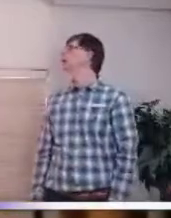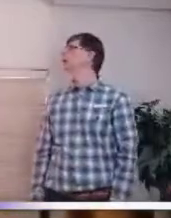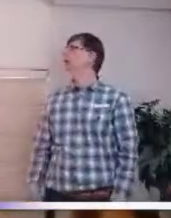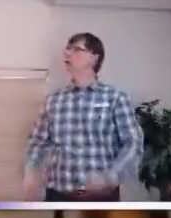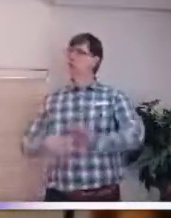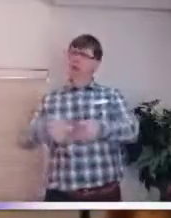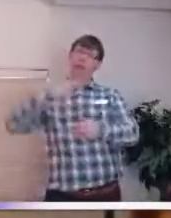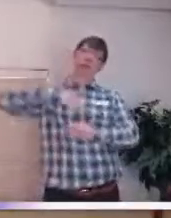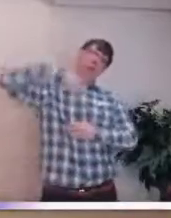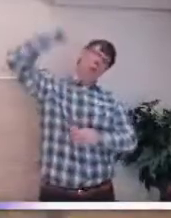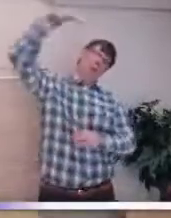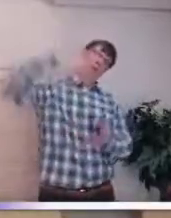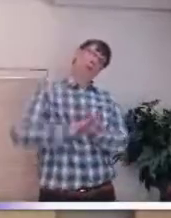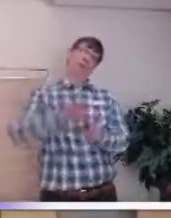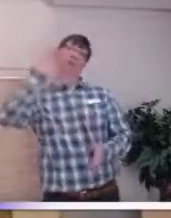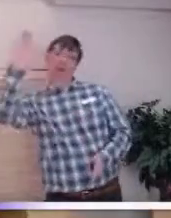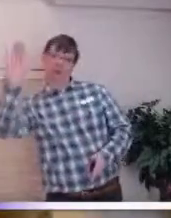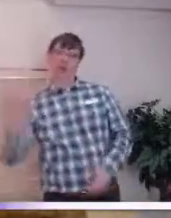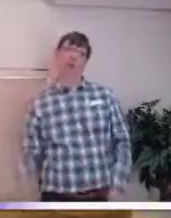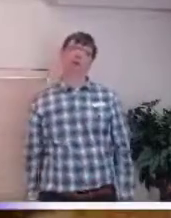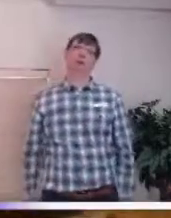Do more of that.